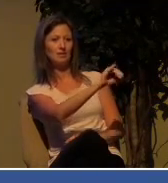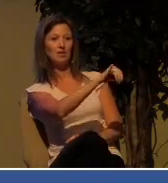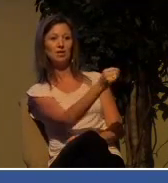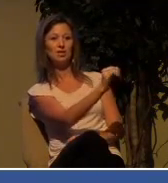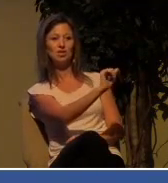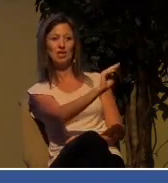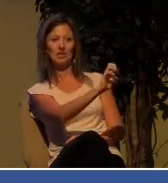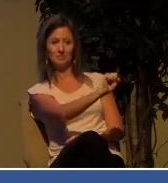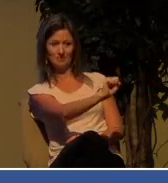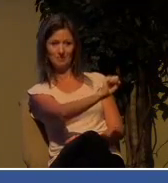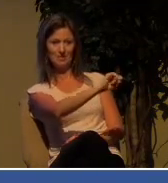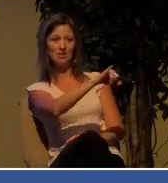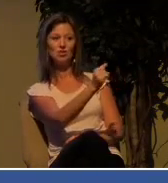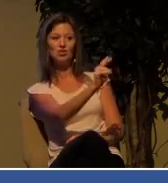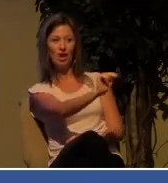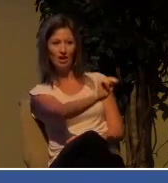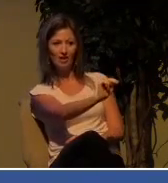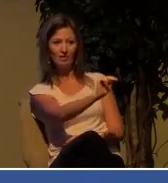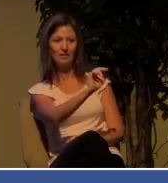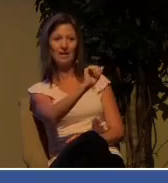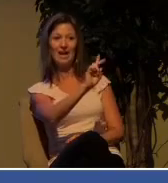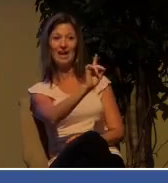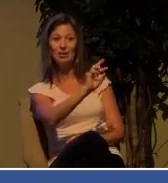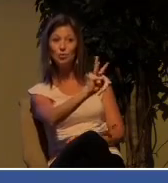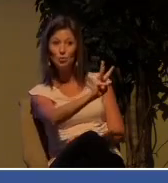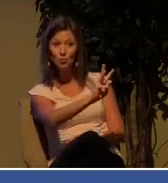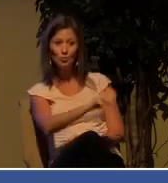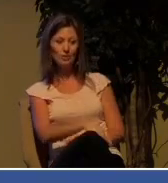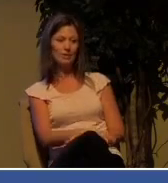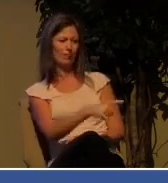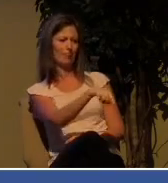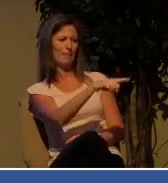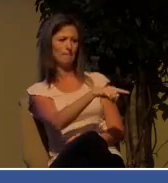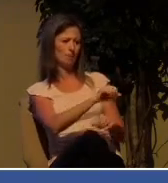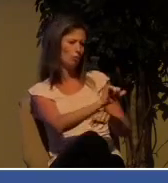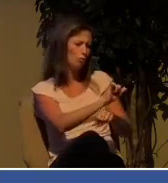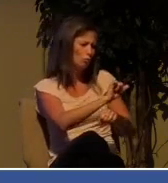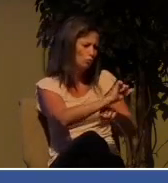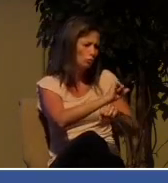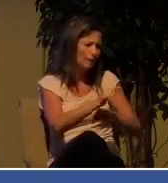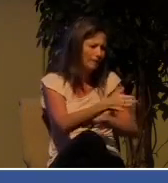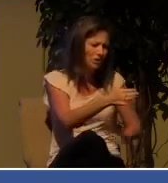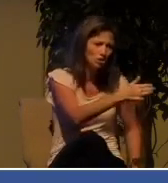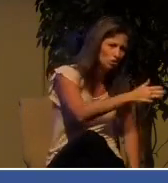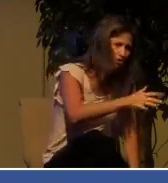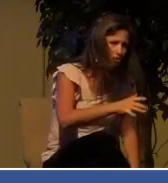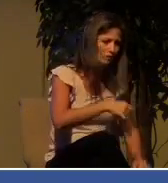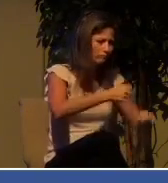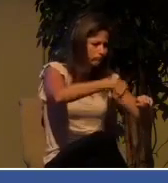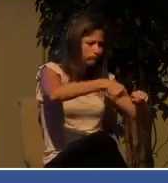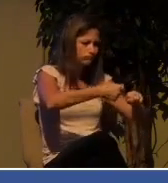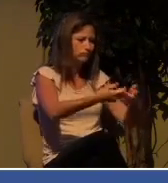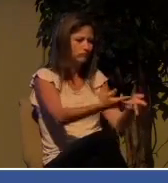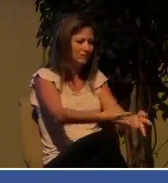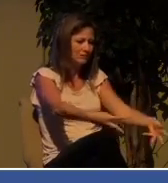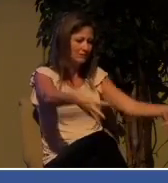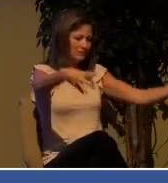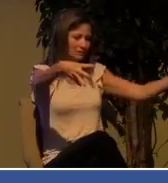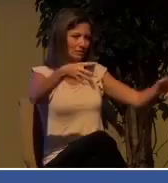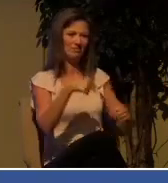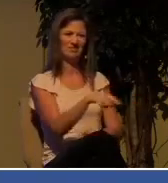were working on their nets, and Andrew was there as well. They didn't need to understand what he meant, and they